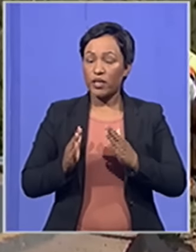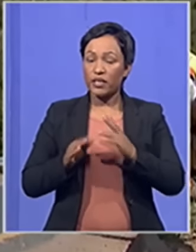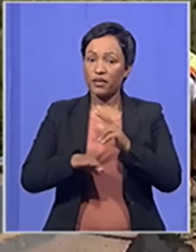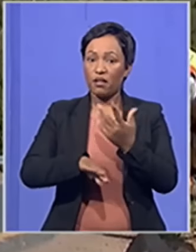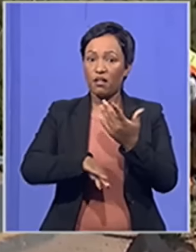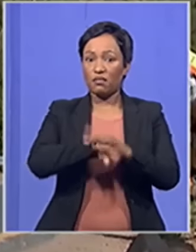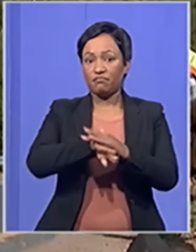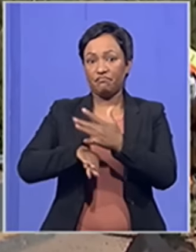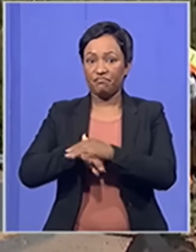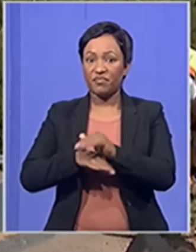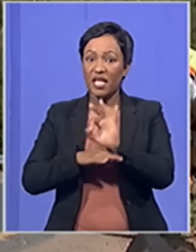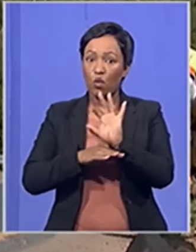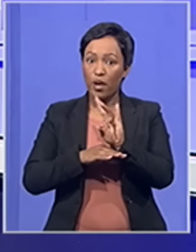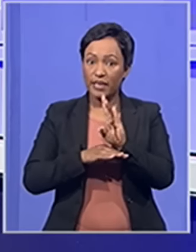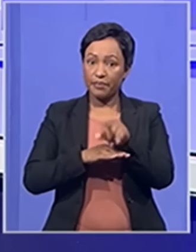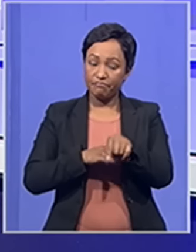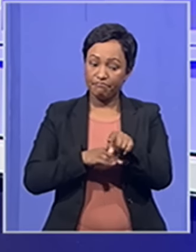laboraro.